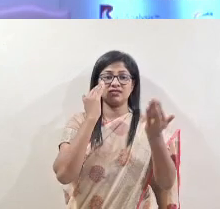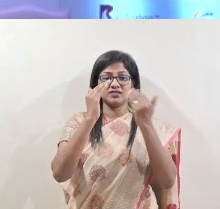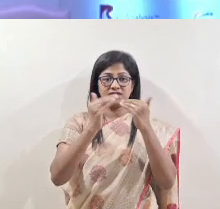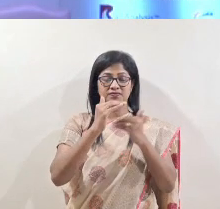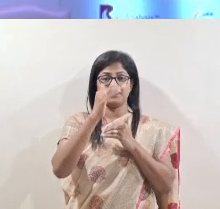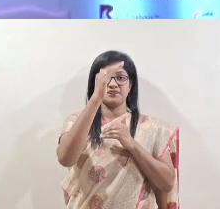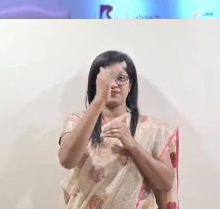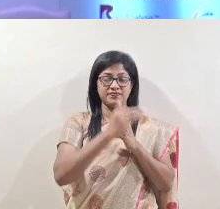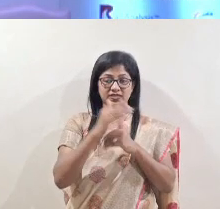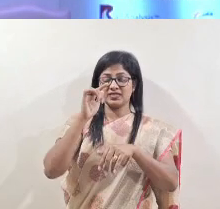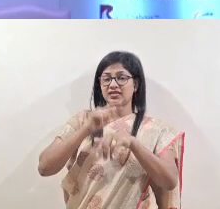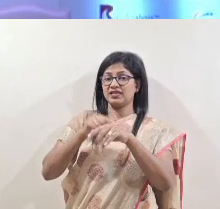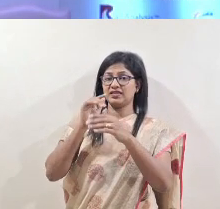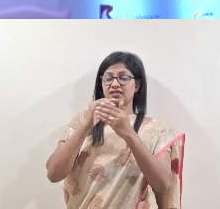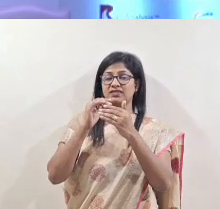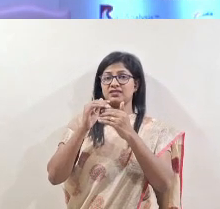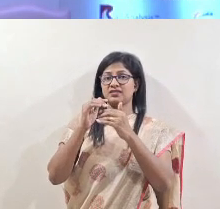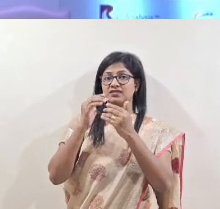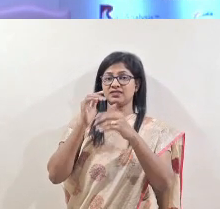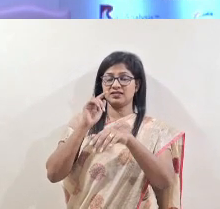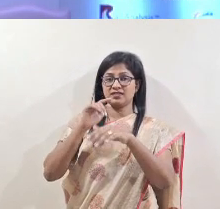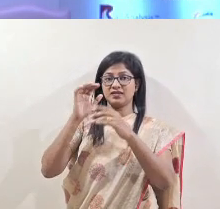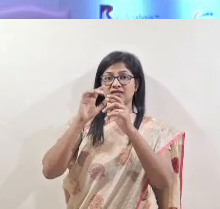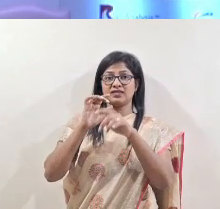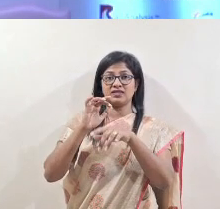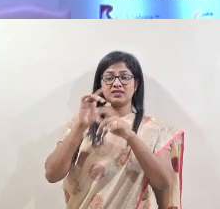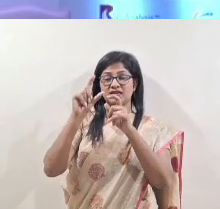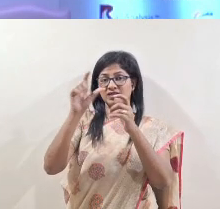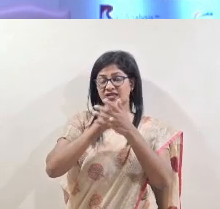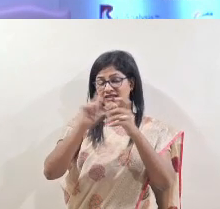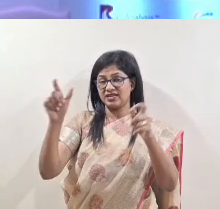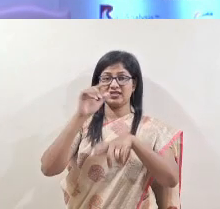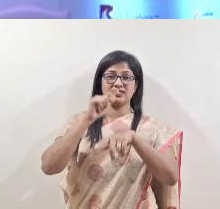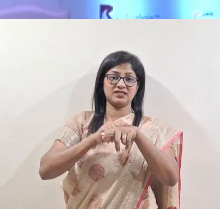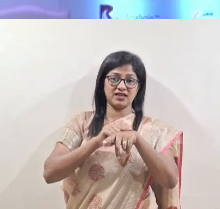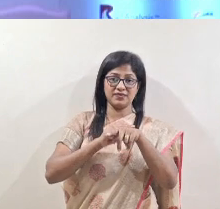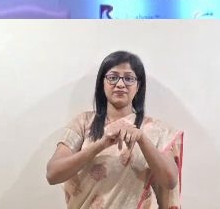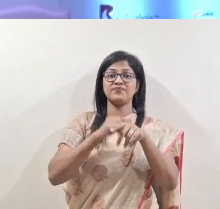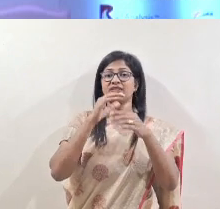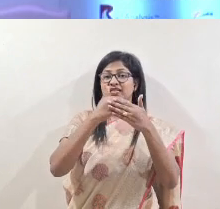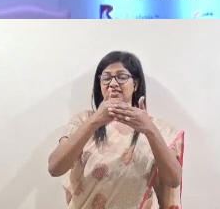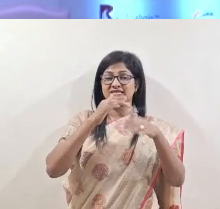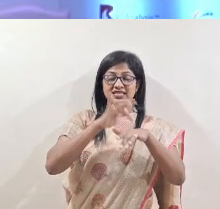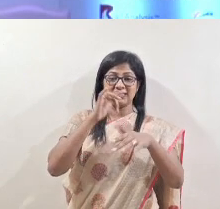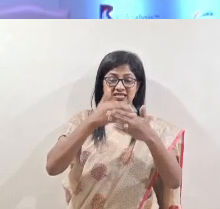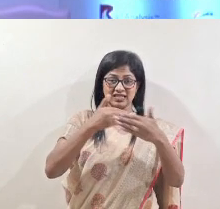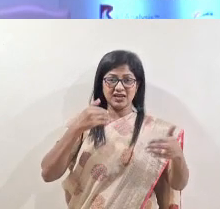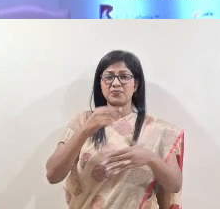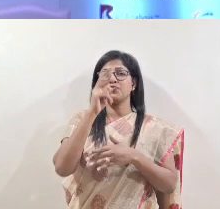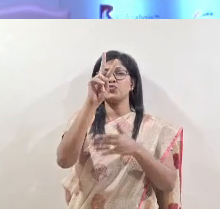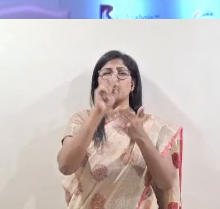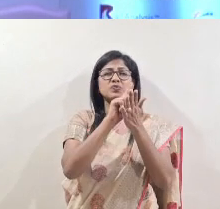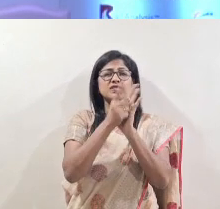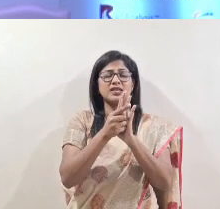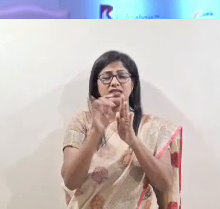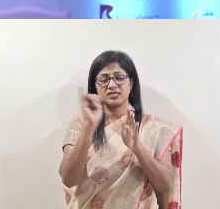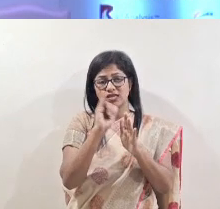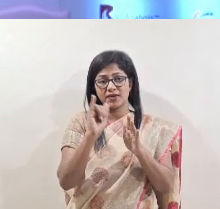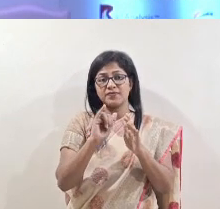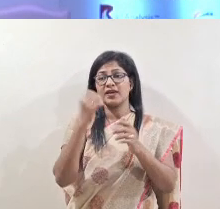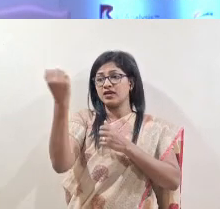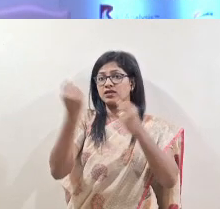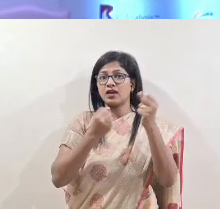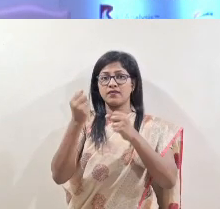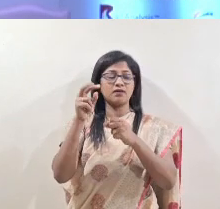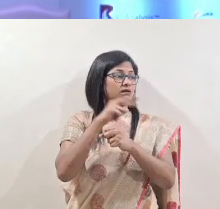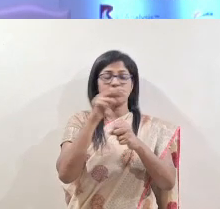were very close to 2 seconds, which is like reaction time of drivers. In those conditions,